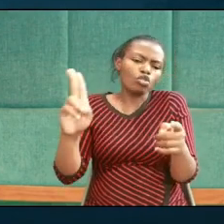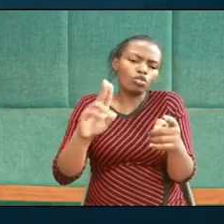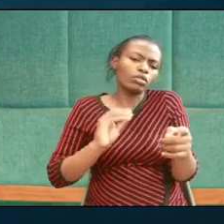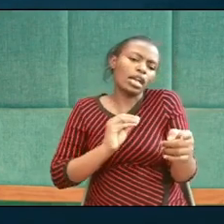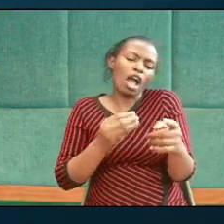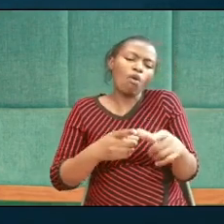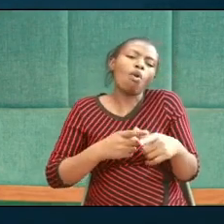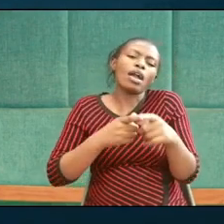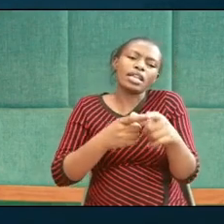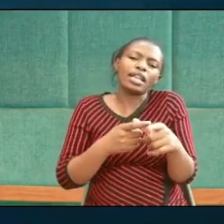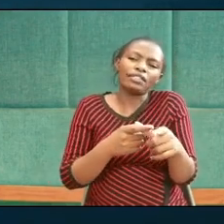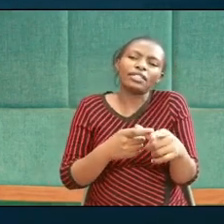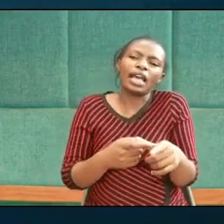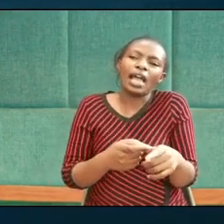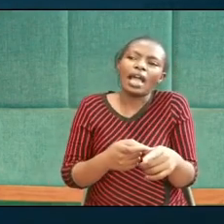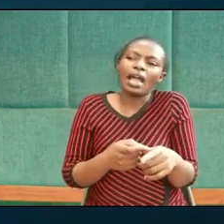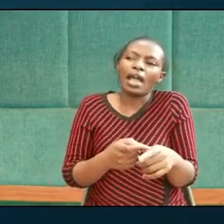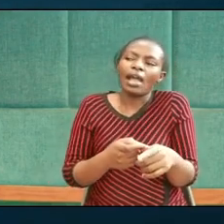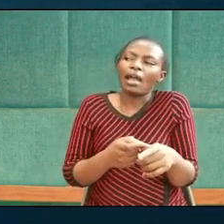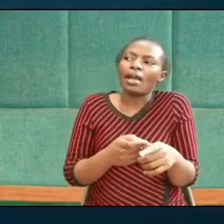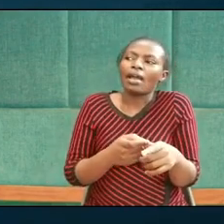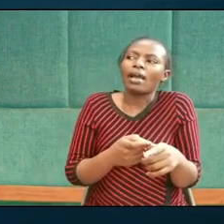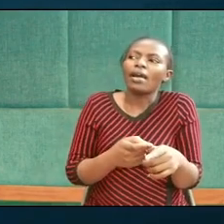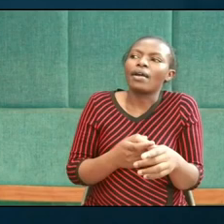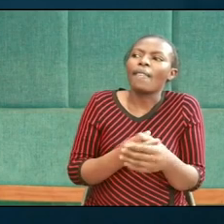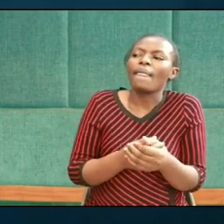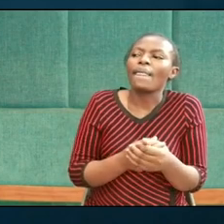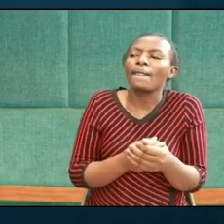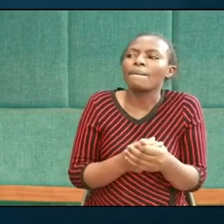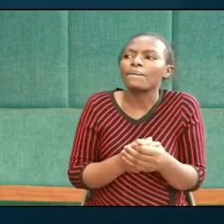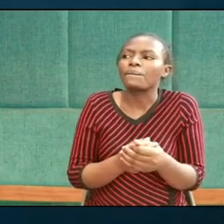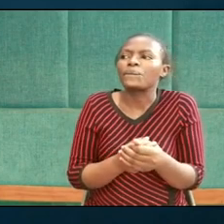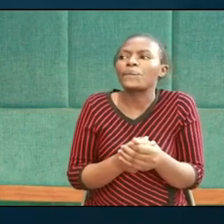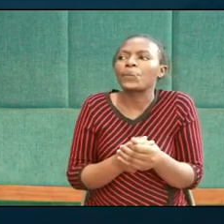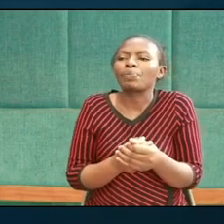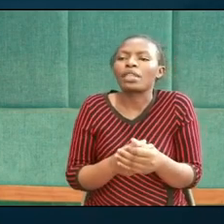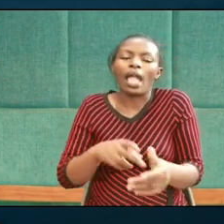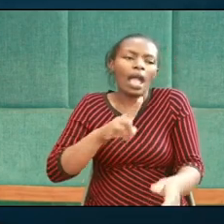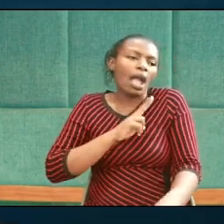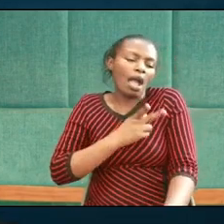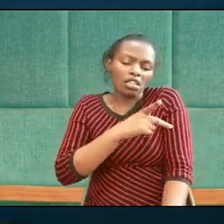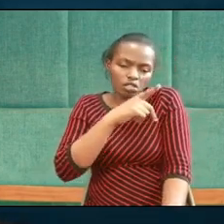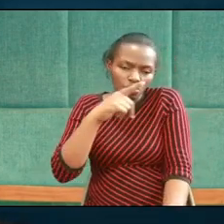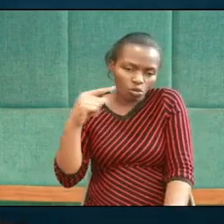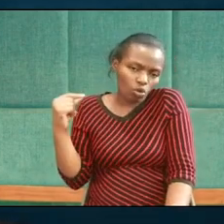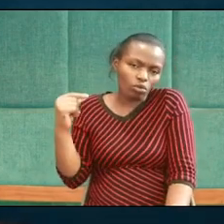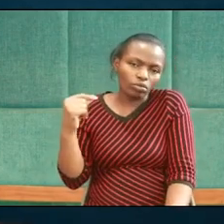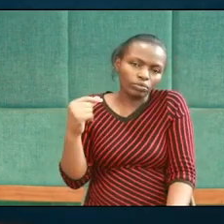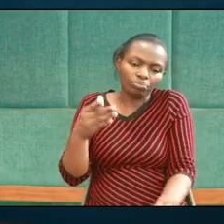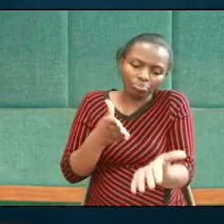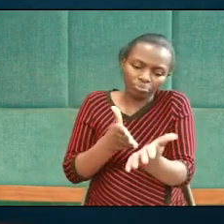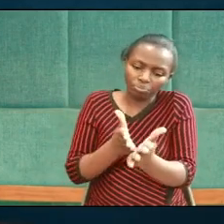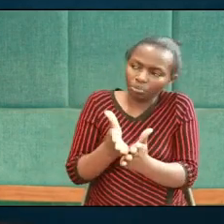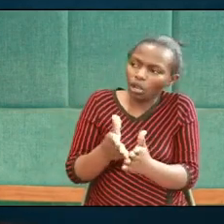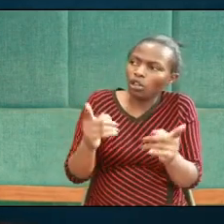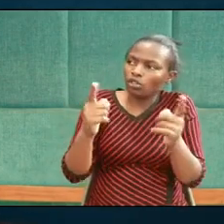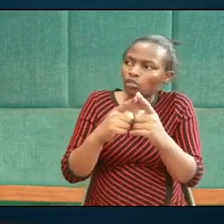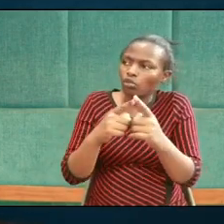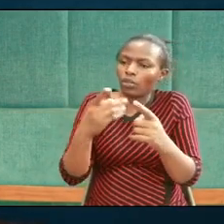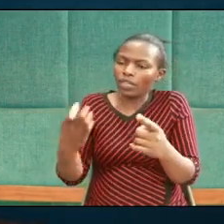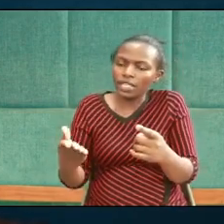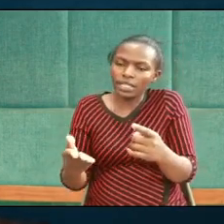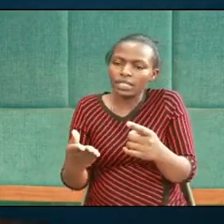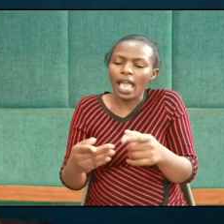gifts, otherwise there are repercussions. So we will go straight into the purpose of